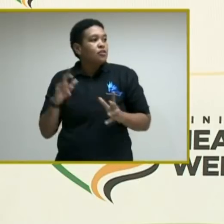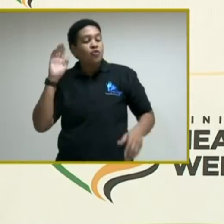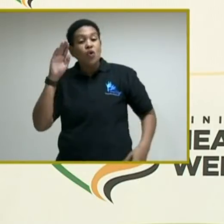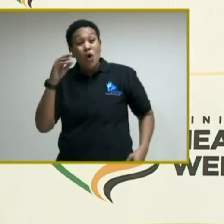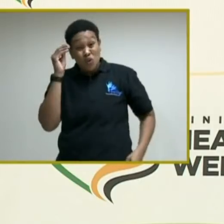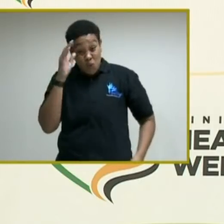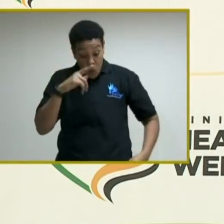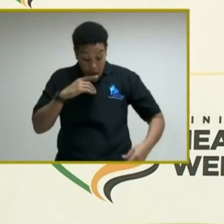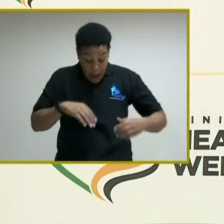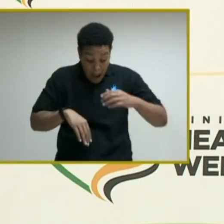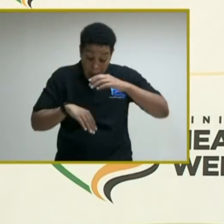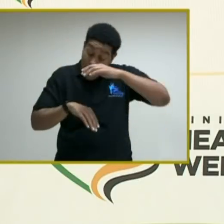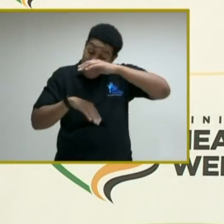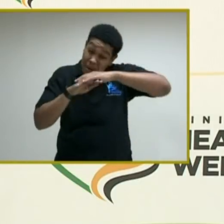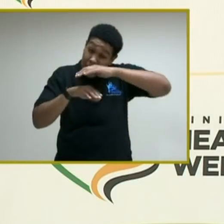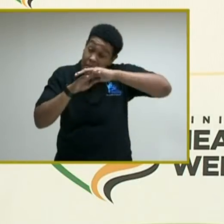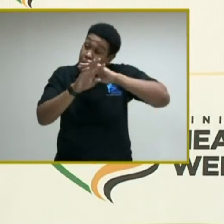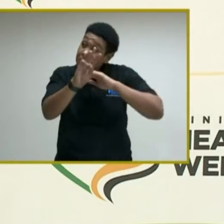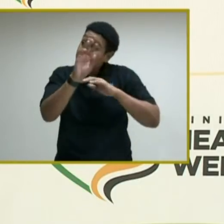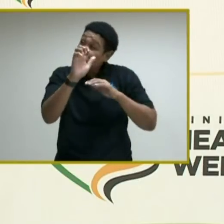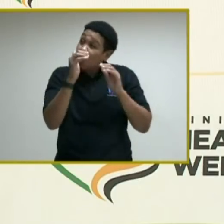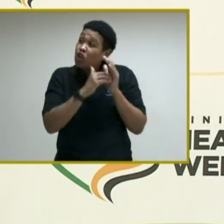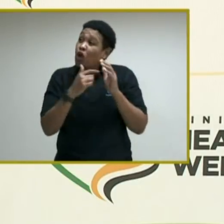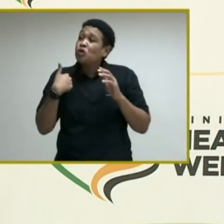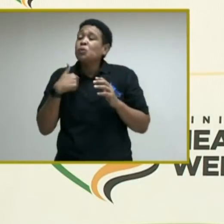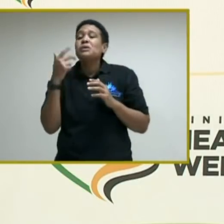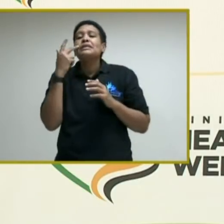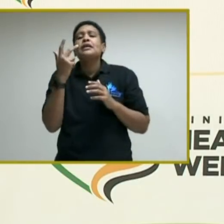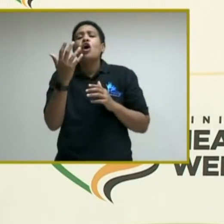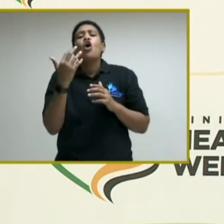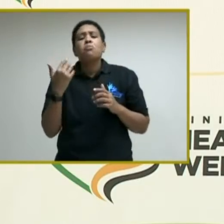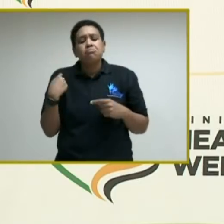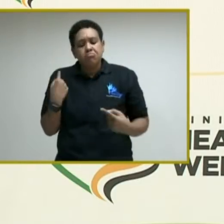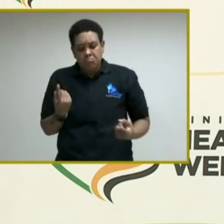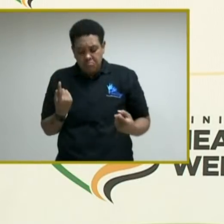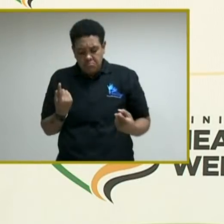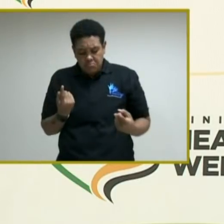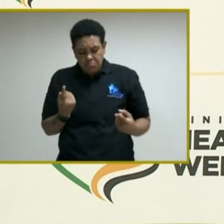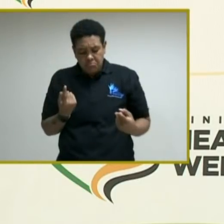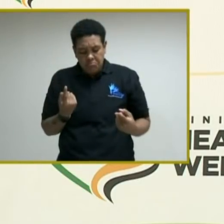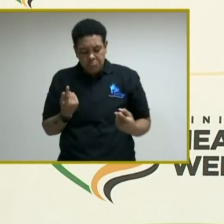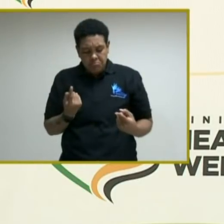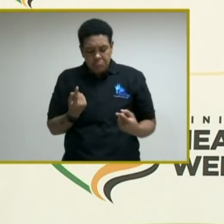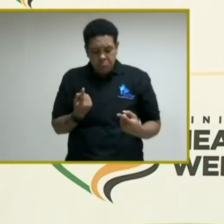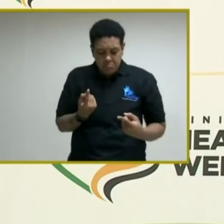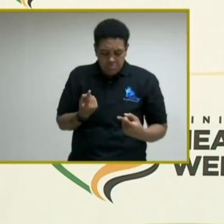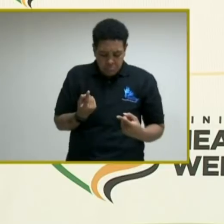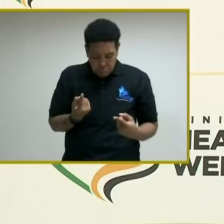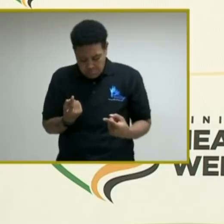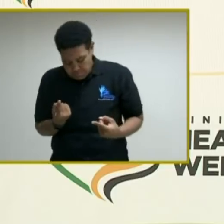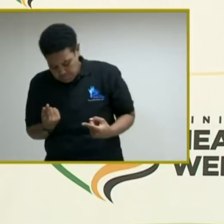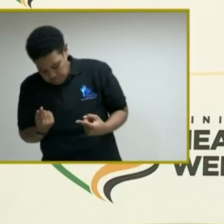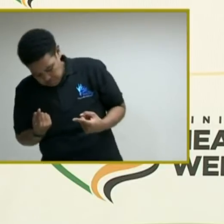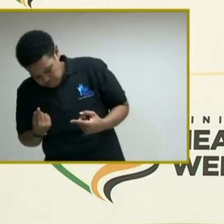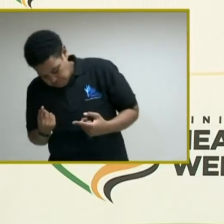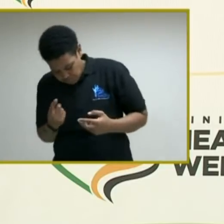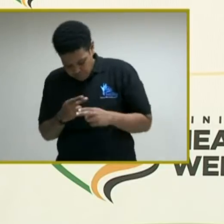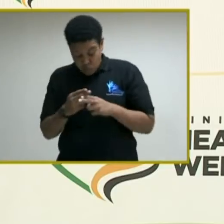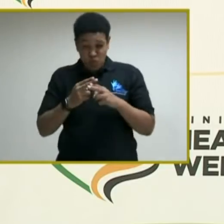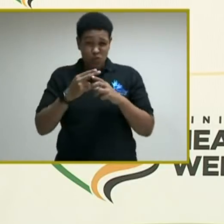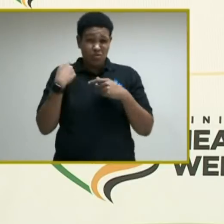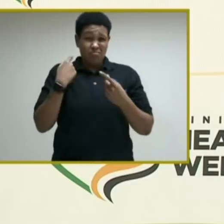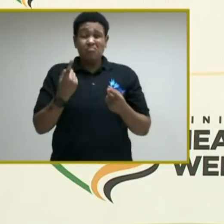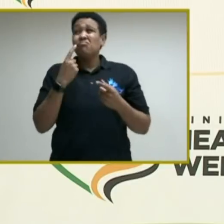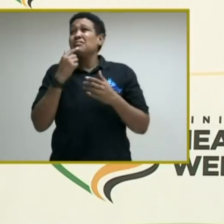a minimum of 600,000 or so that we will see coming in over a relatively short period of time, over the